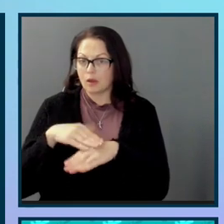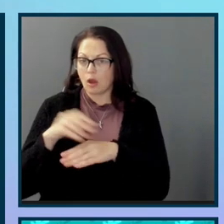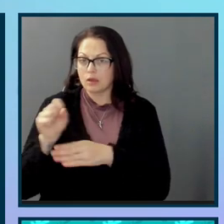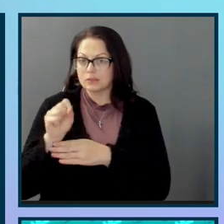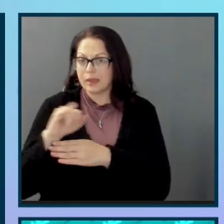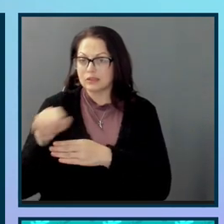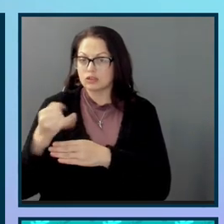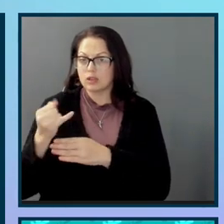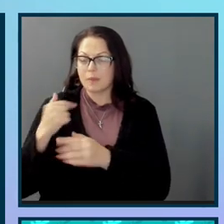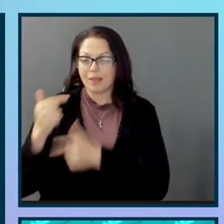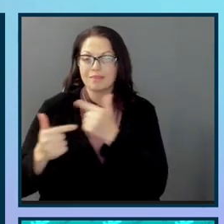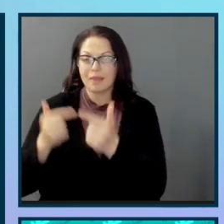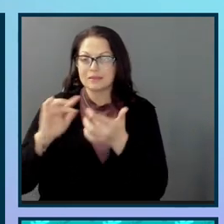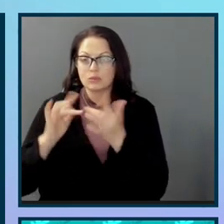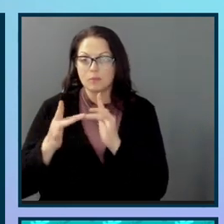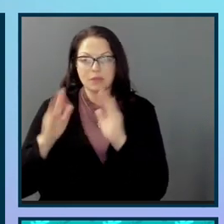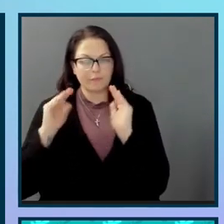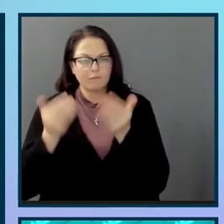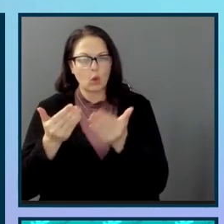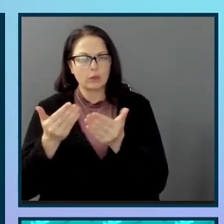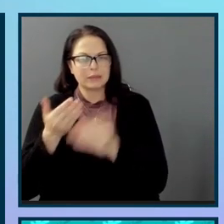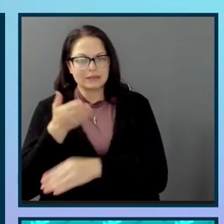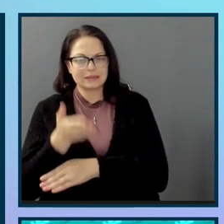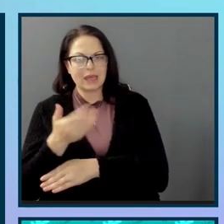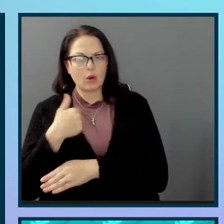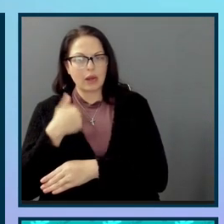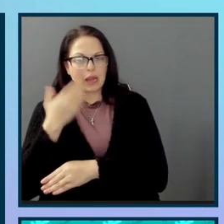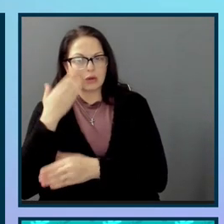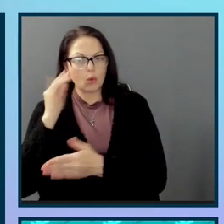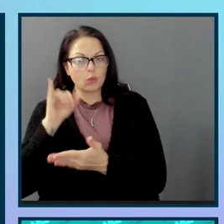legacy website. The focus is somewhere there. And I know that,